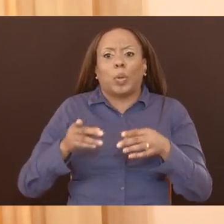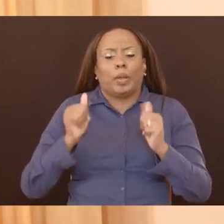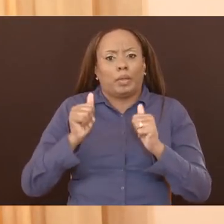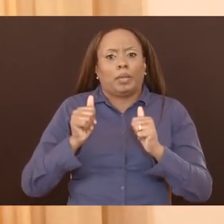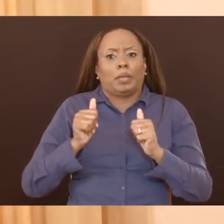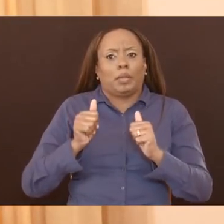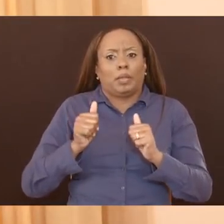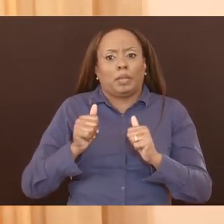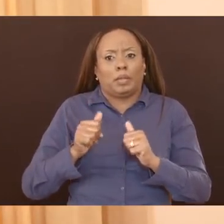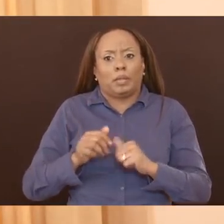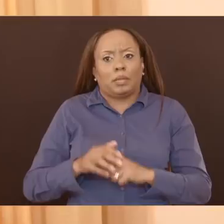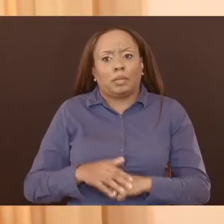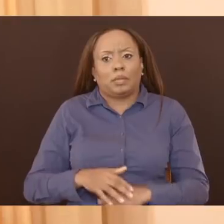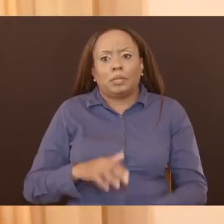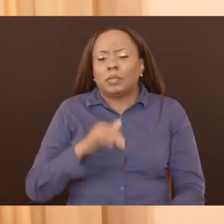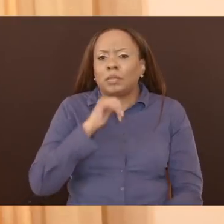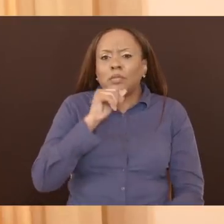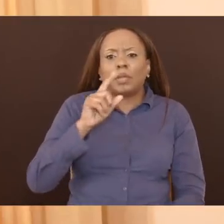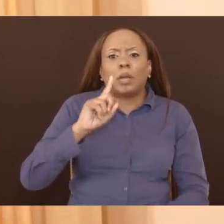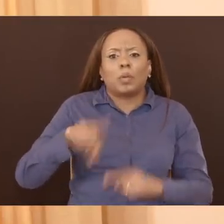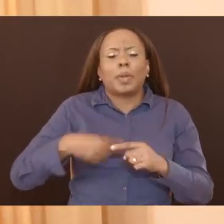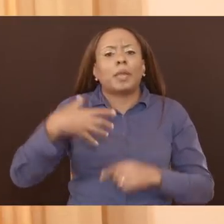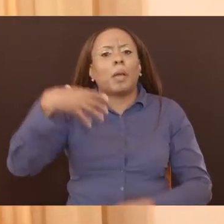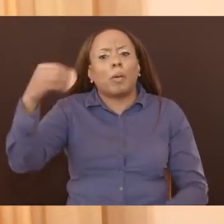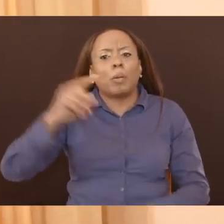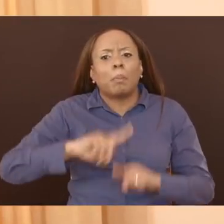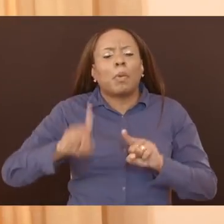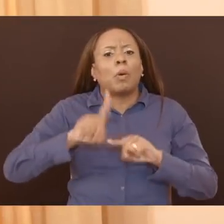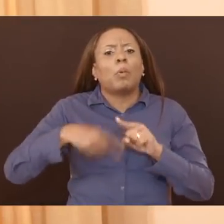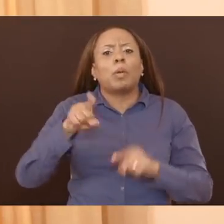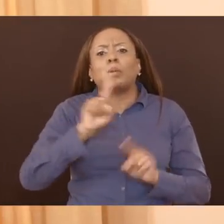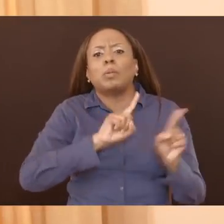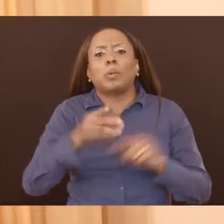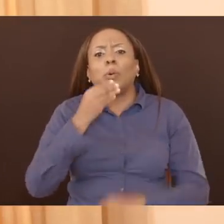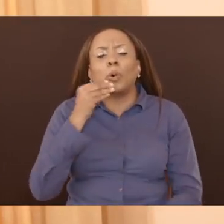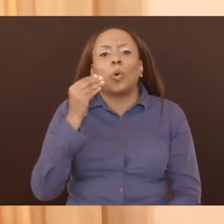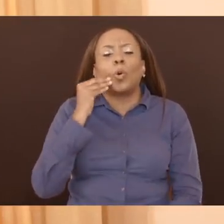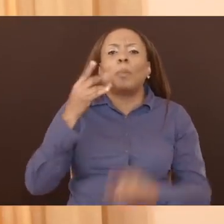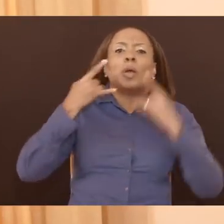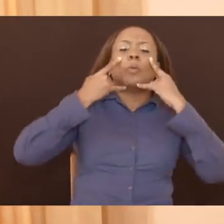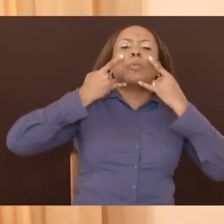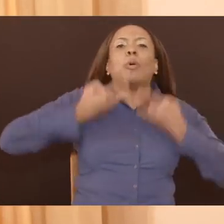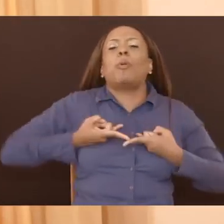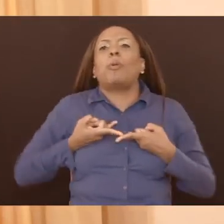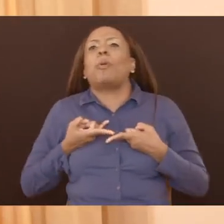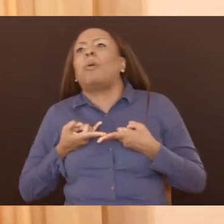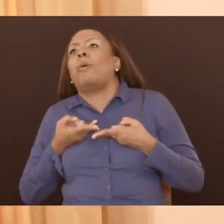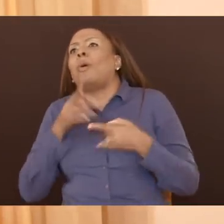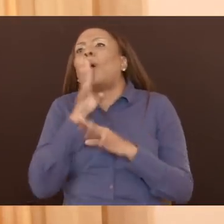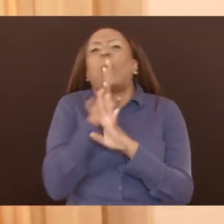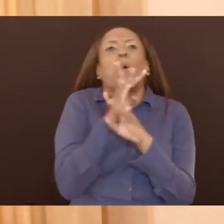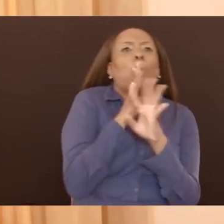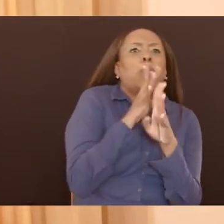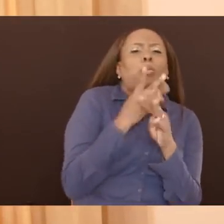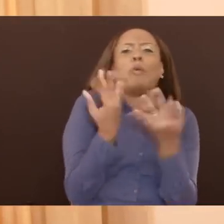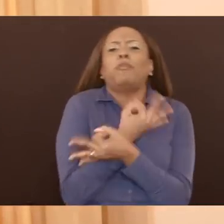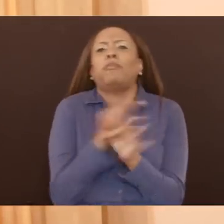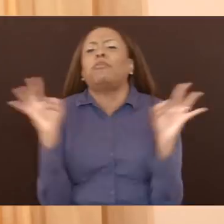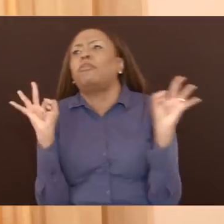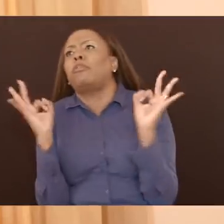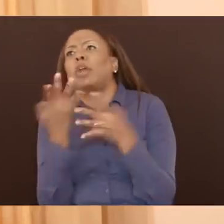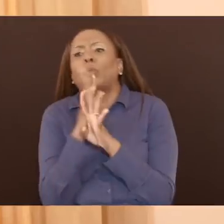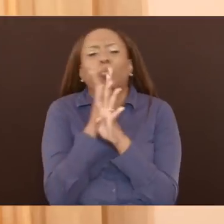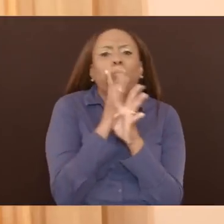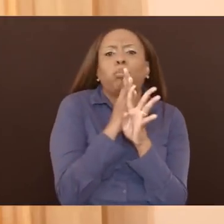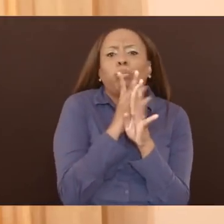much, but when people get home and when the mask comes off on an evening. In other instances where we're finding it in